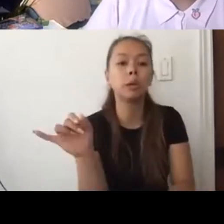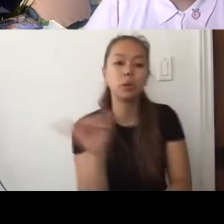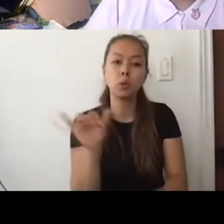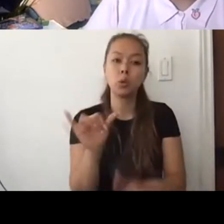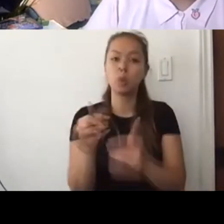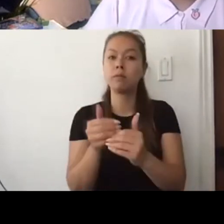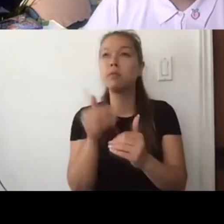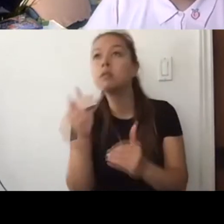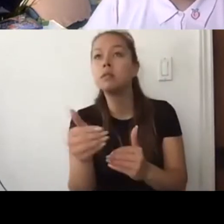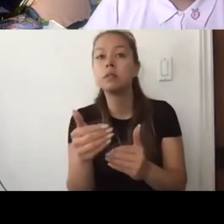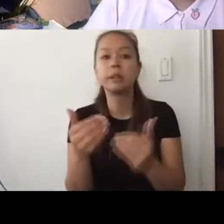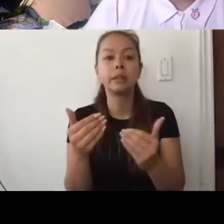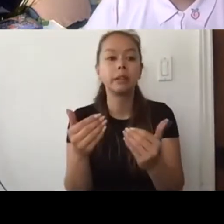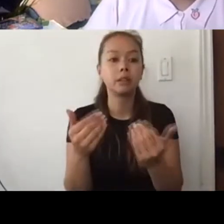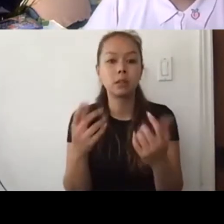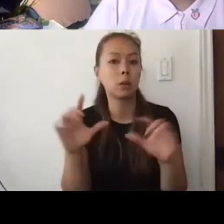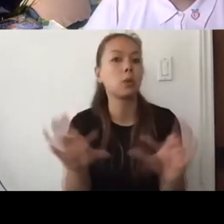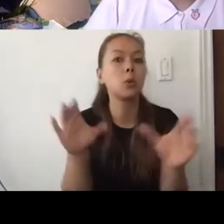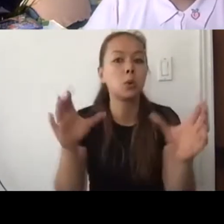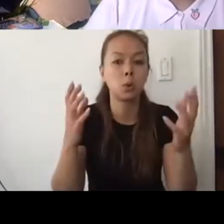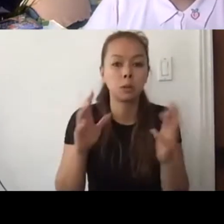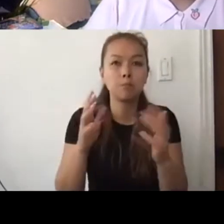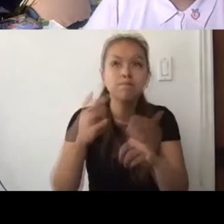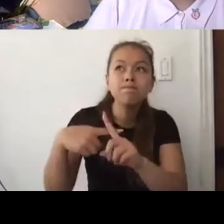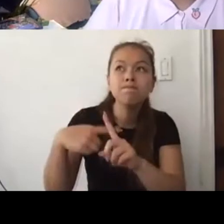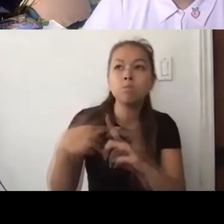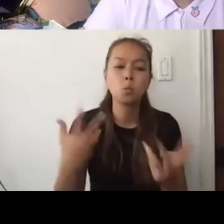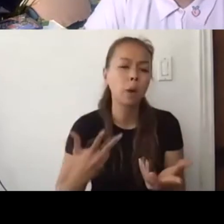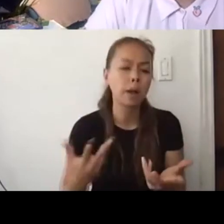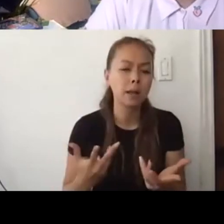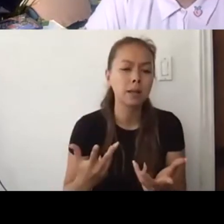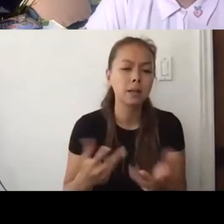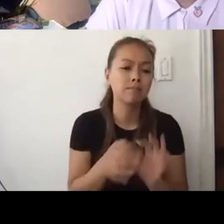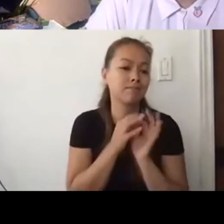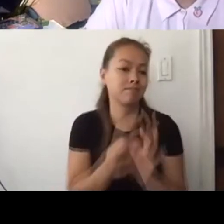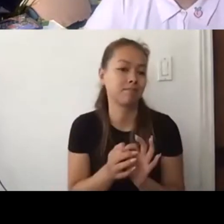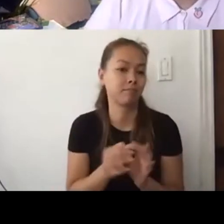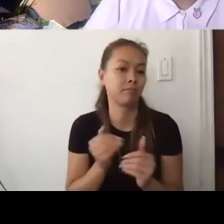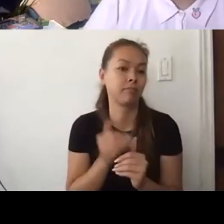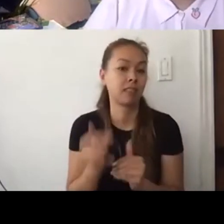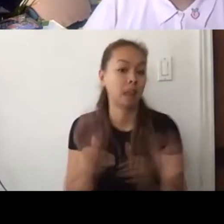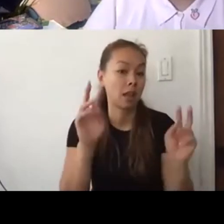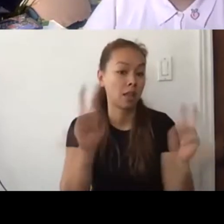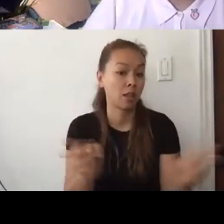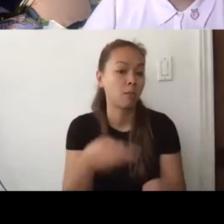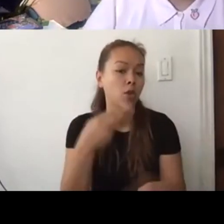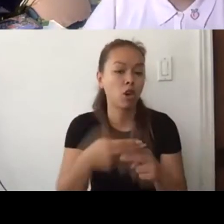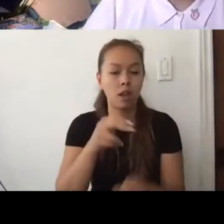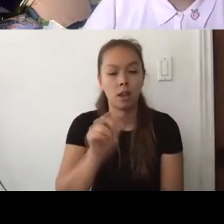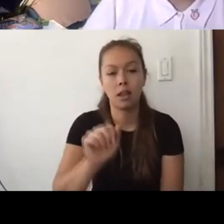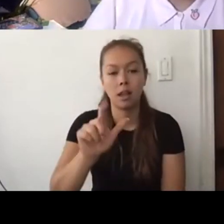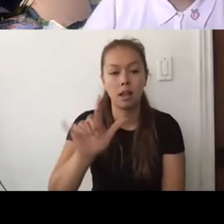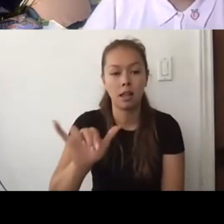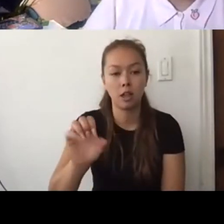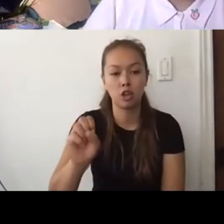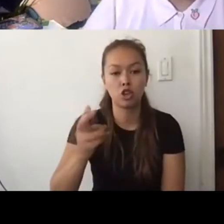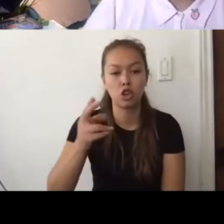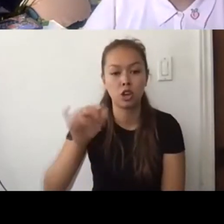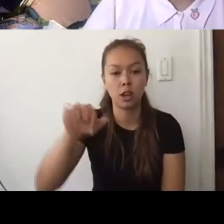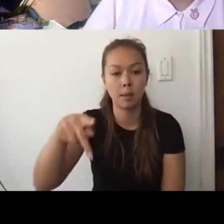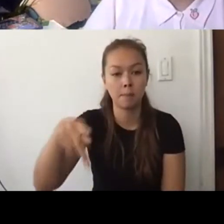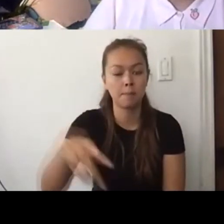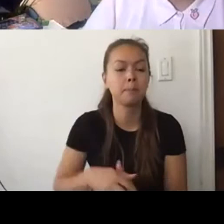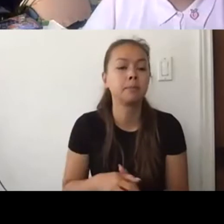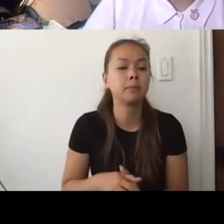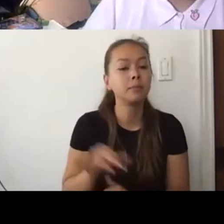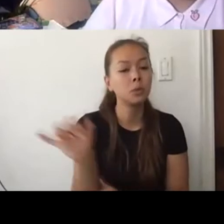leads us into our next theme on the importance of allyship and perhaps also a critical lens on allyship. What are we actually